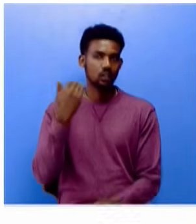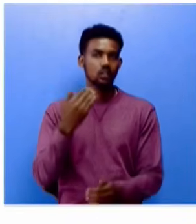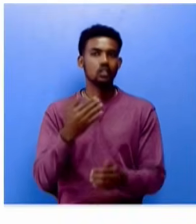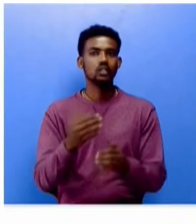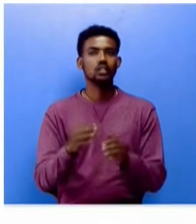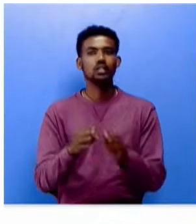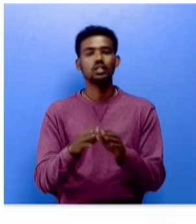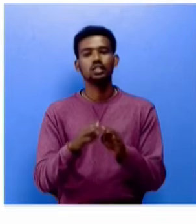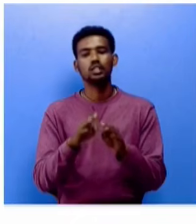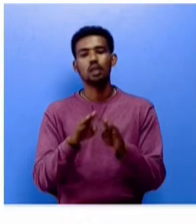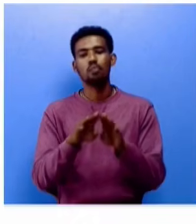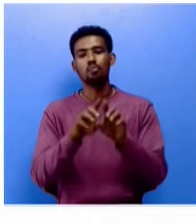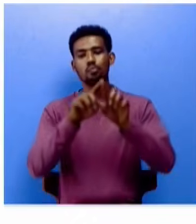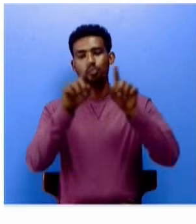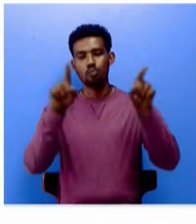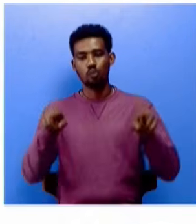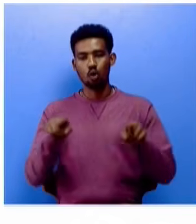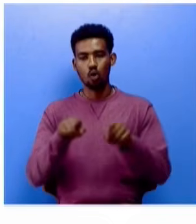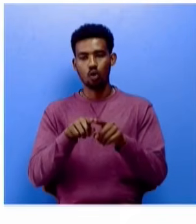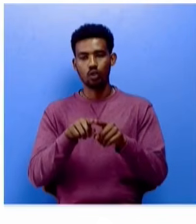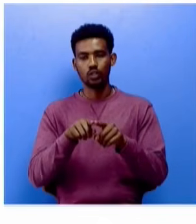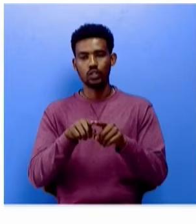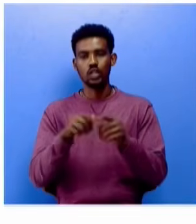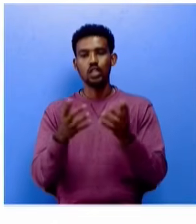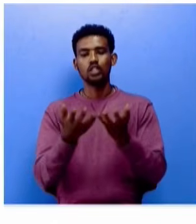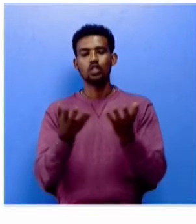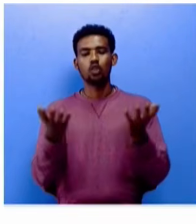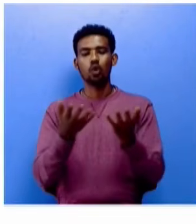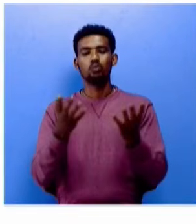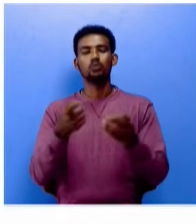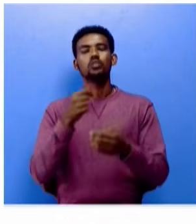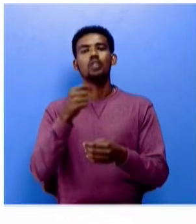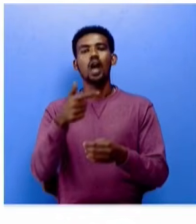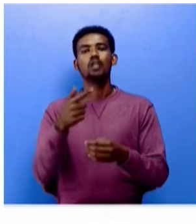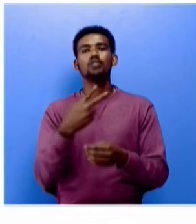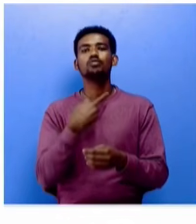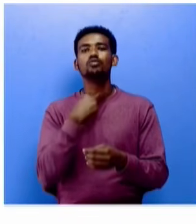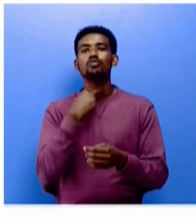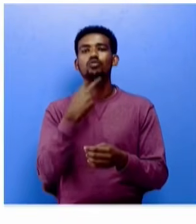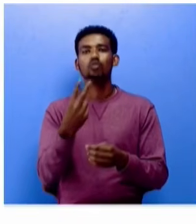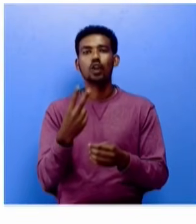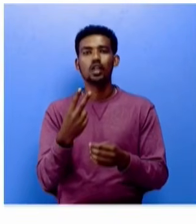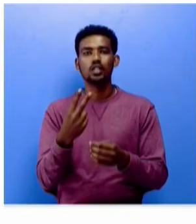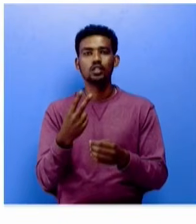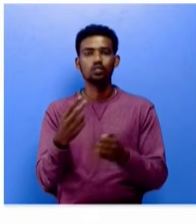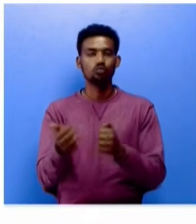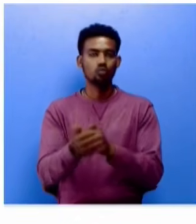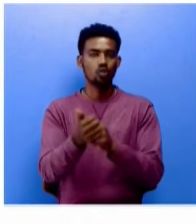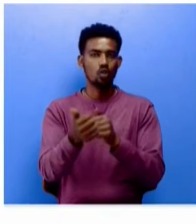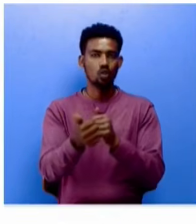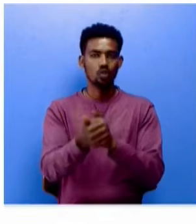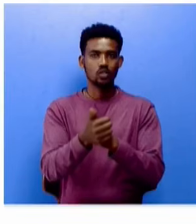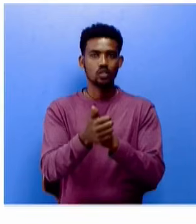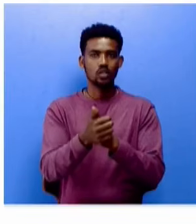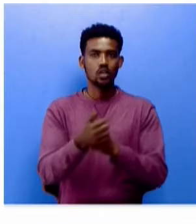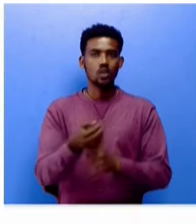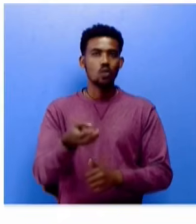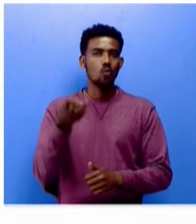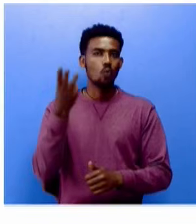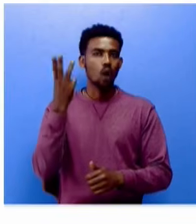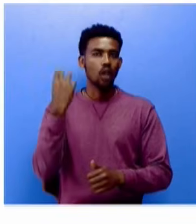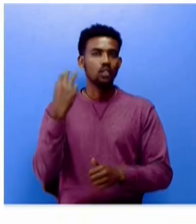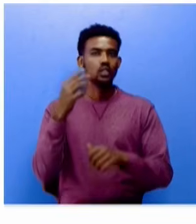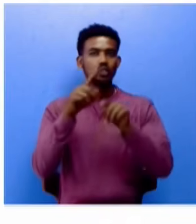board. Then, the object of the active voice should be followed. Was the